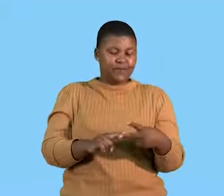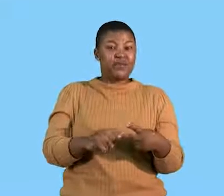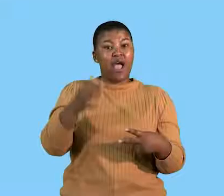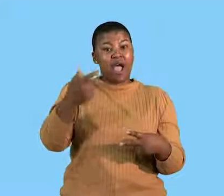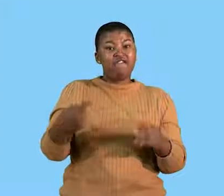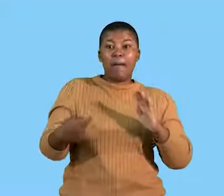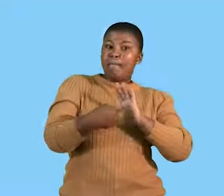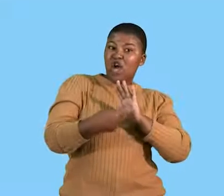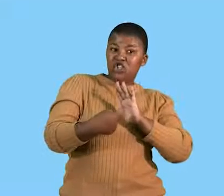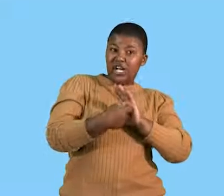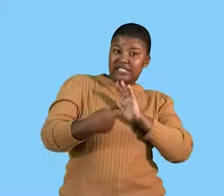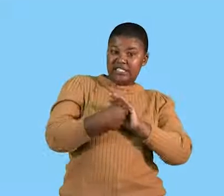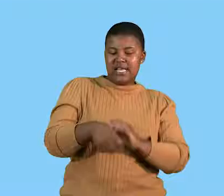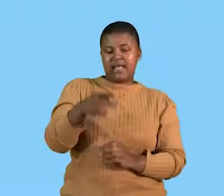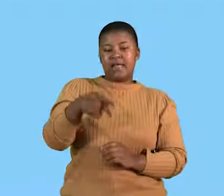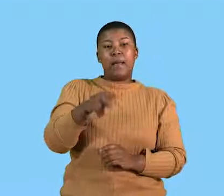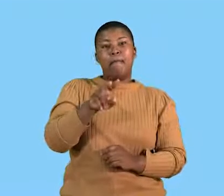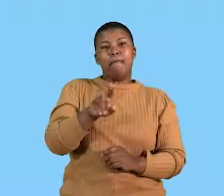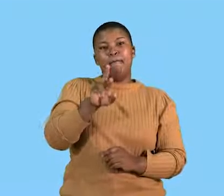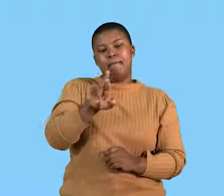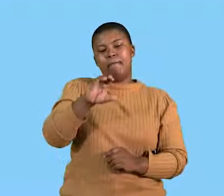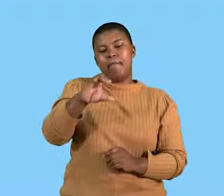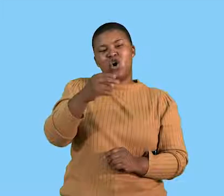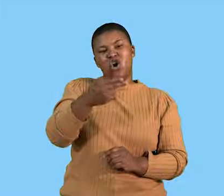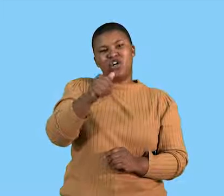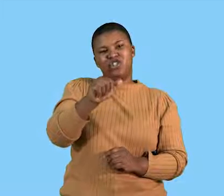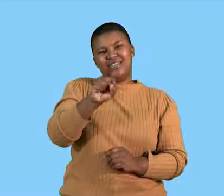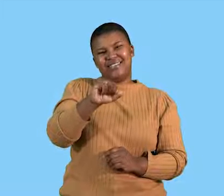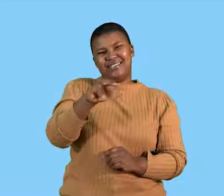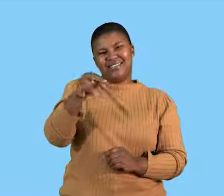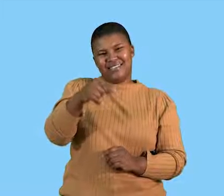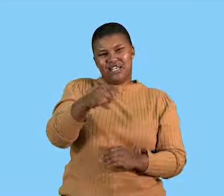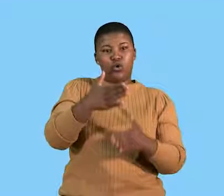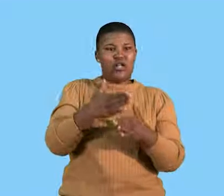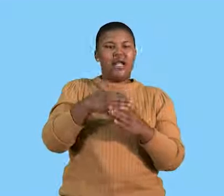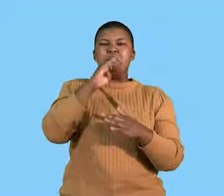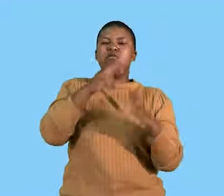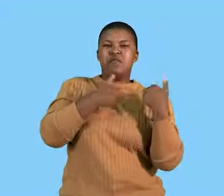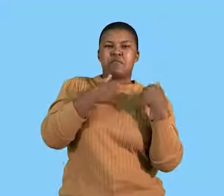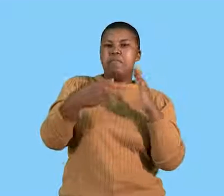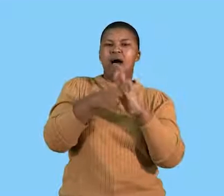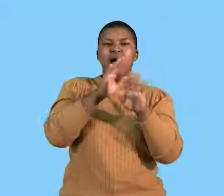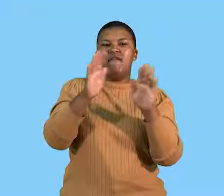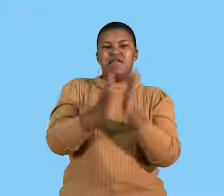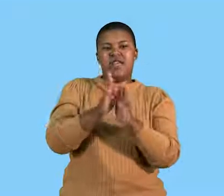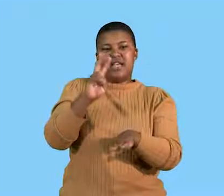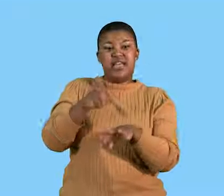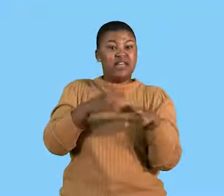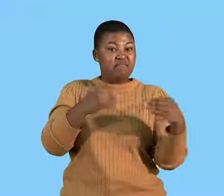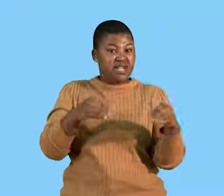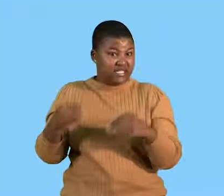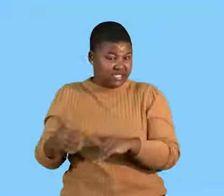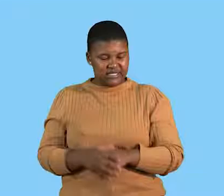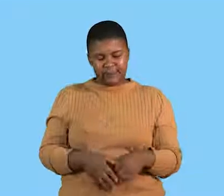function, and their responsibility is to buy all the resources in the business. Our